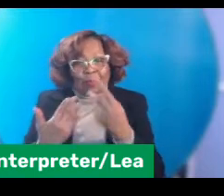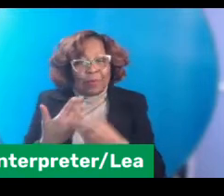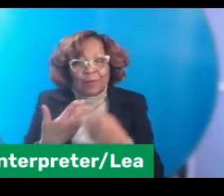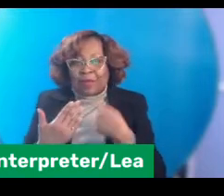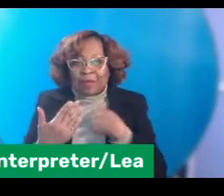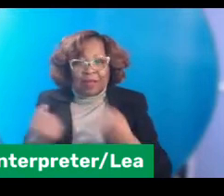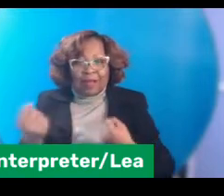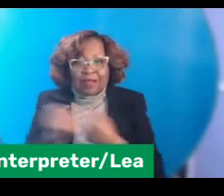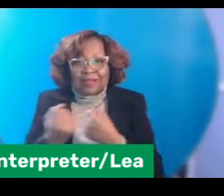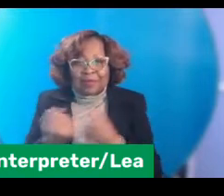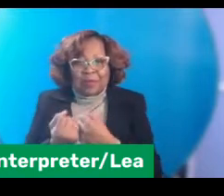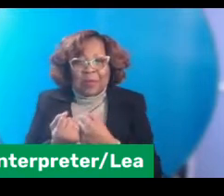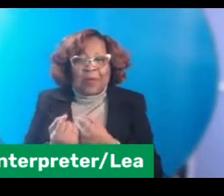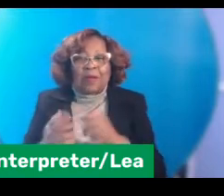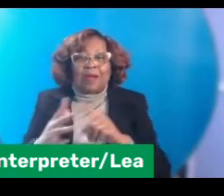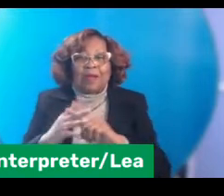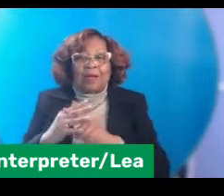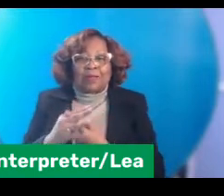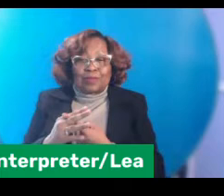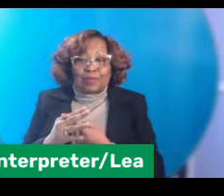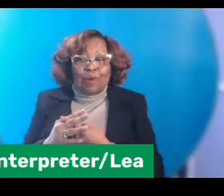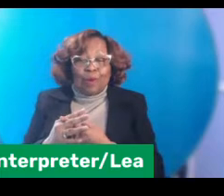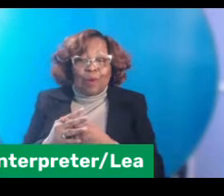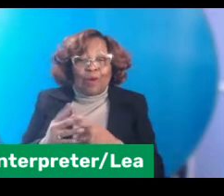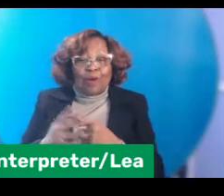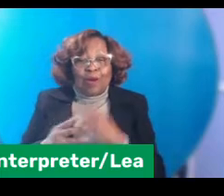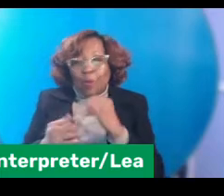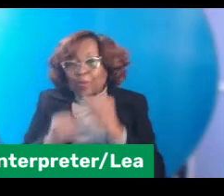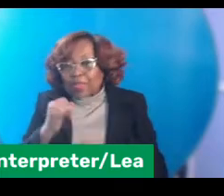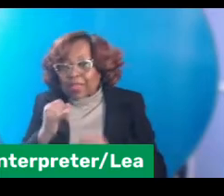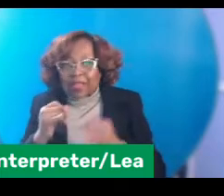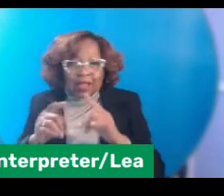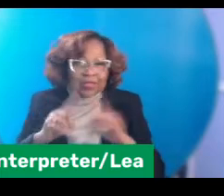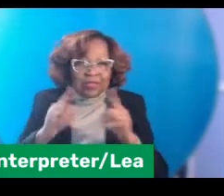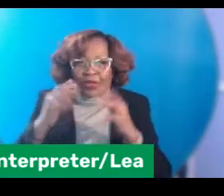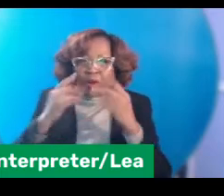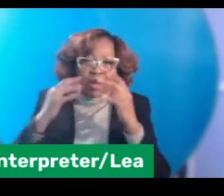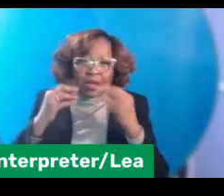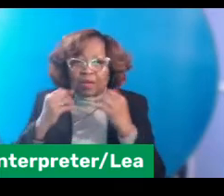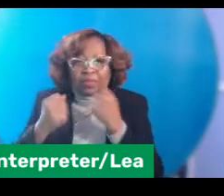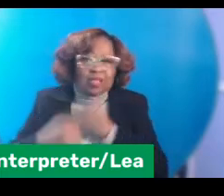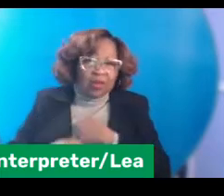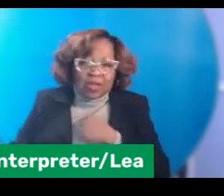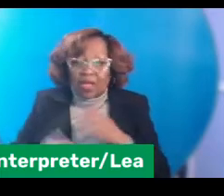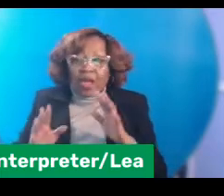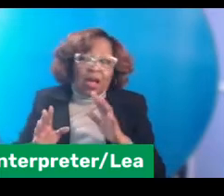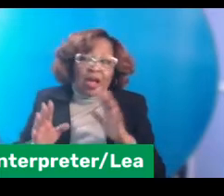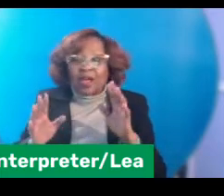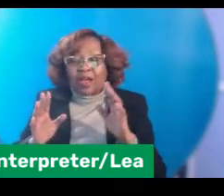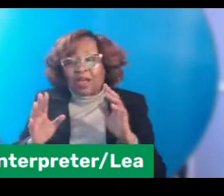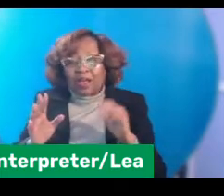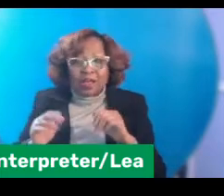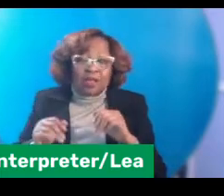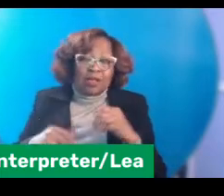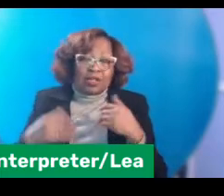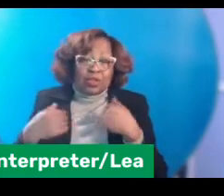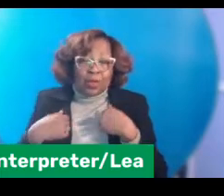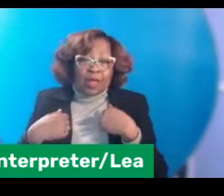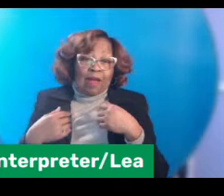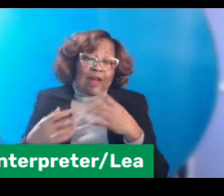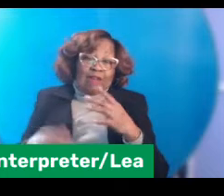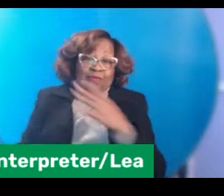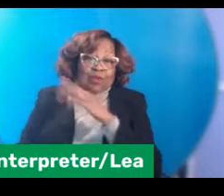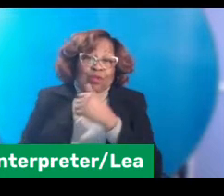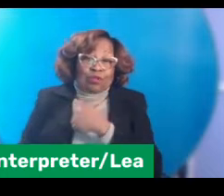and I helped start is, we put that at the end there, I have different notes, sorry about that. So we have the Soul City Market,